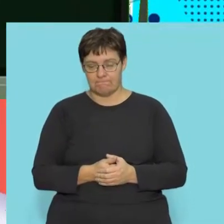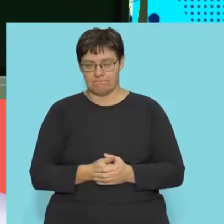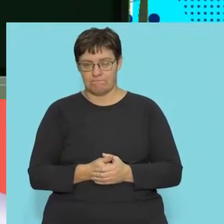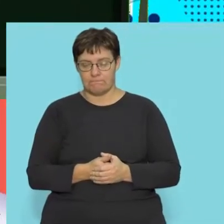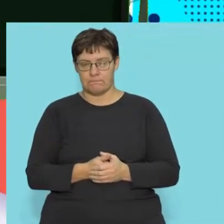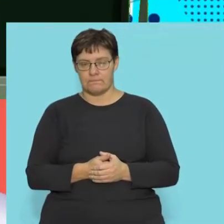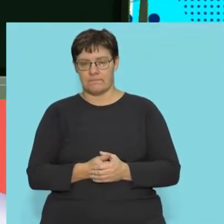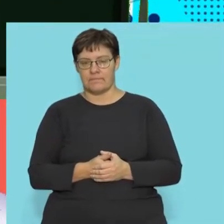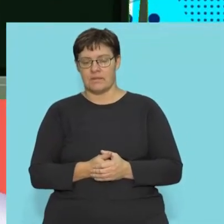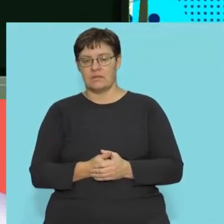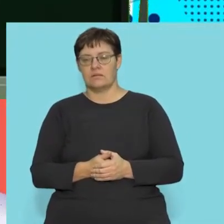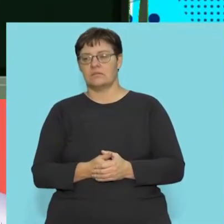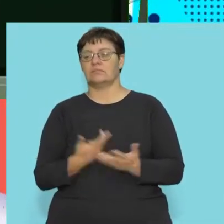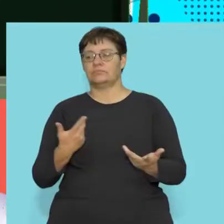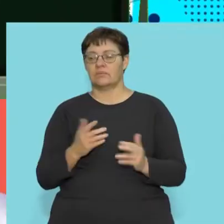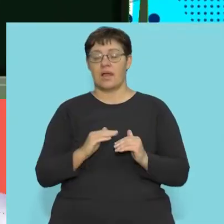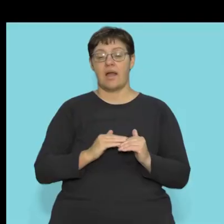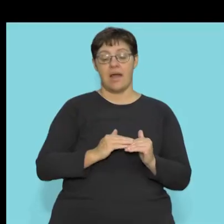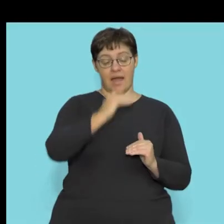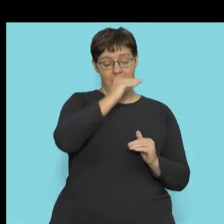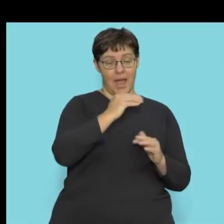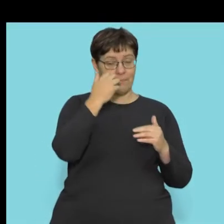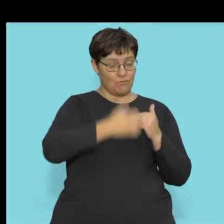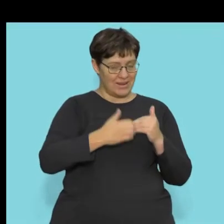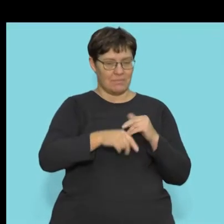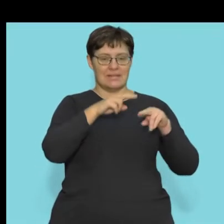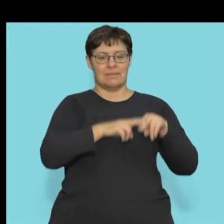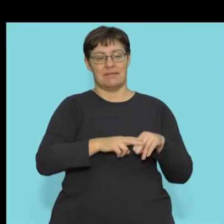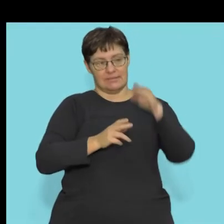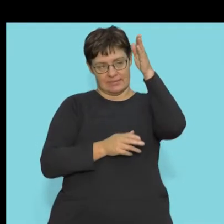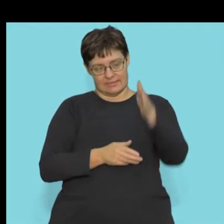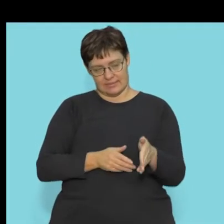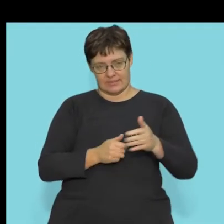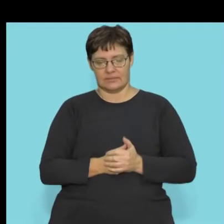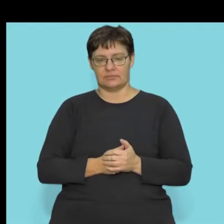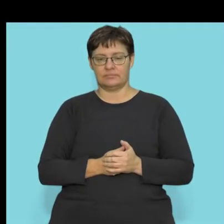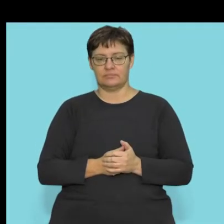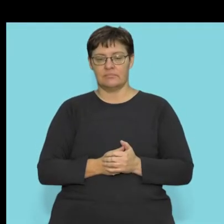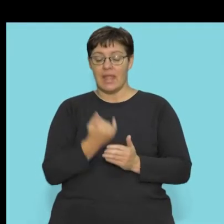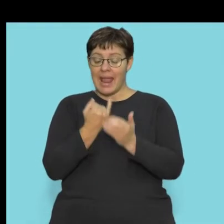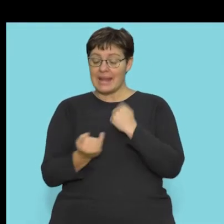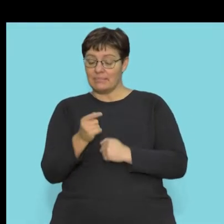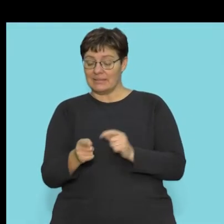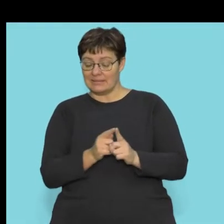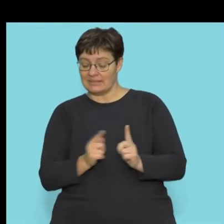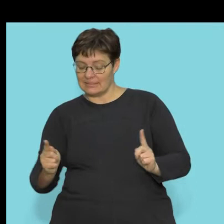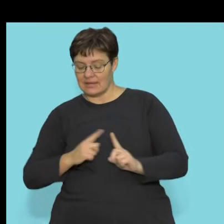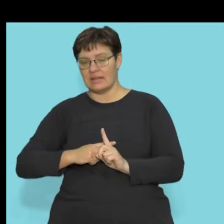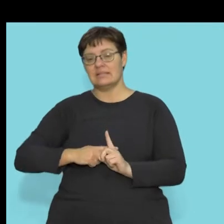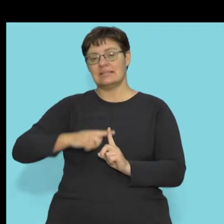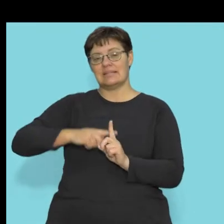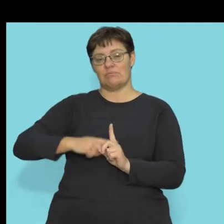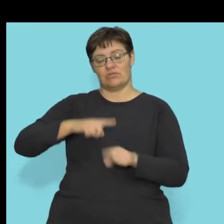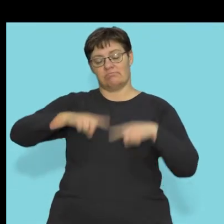to rise the highest. So the height of the bread is the dependent variable. The independent variable is